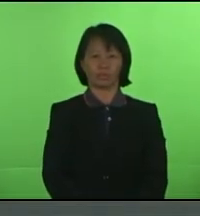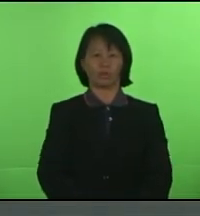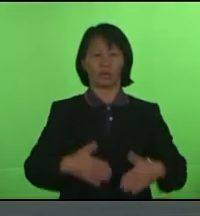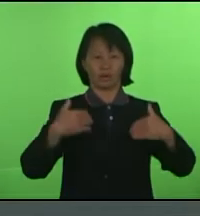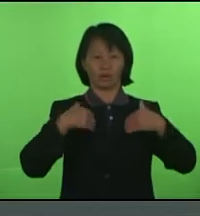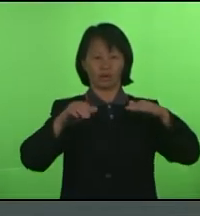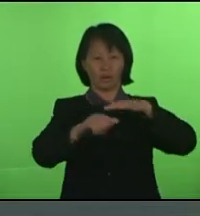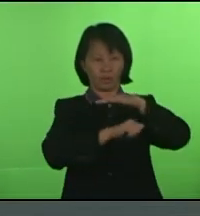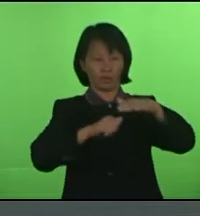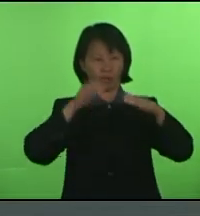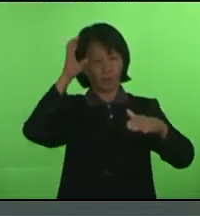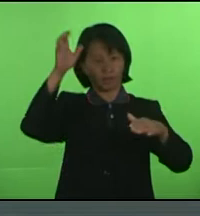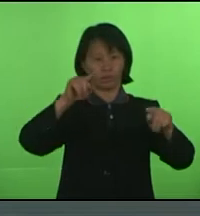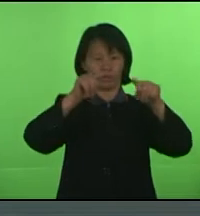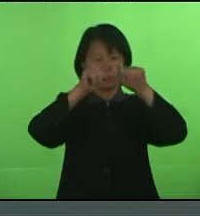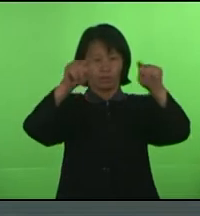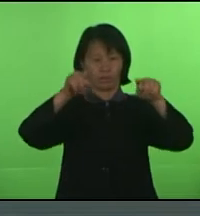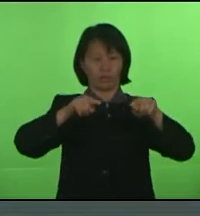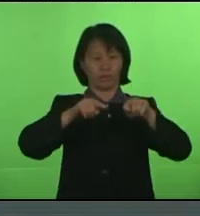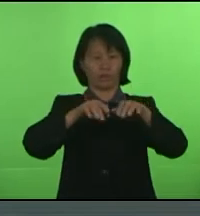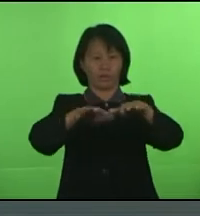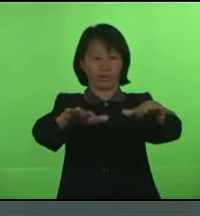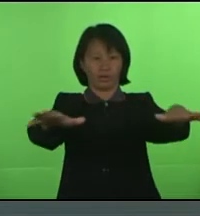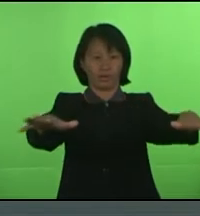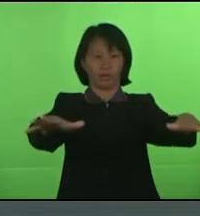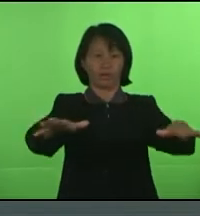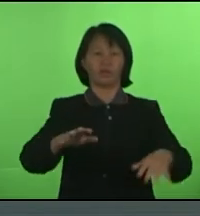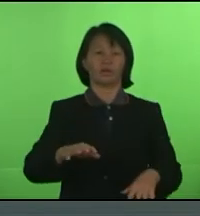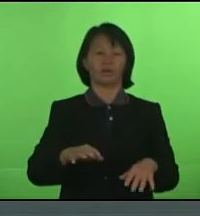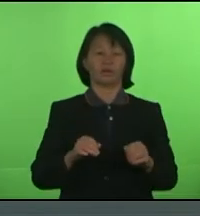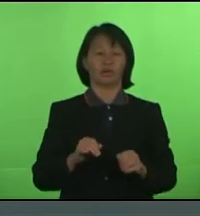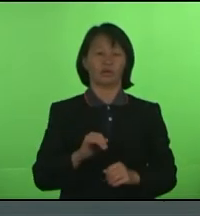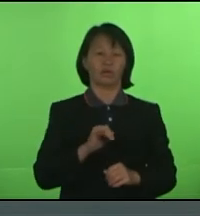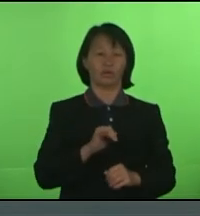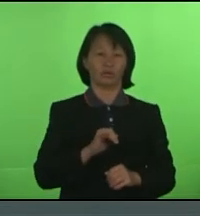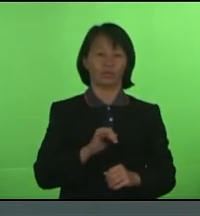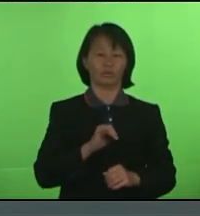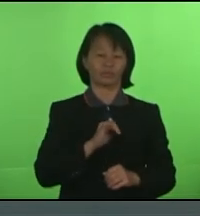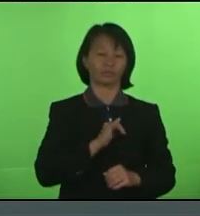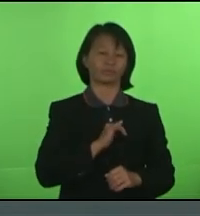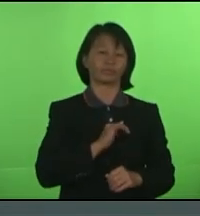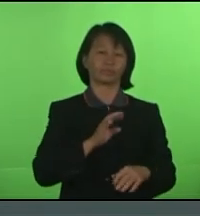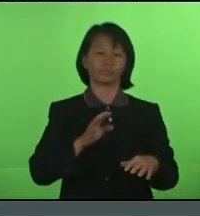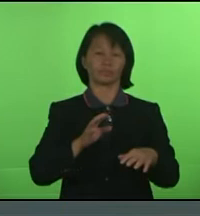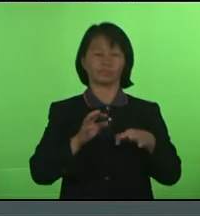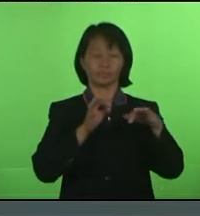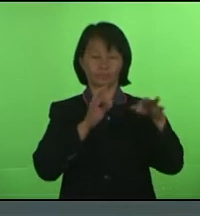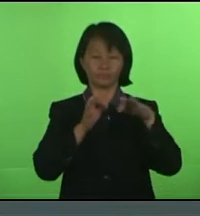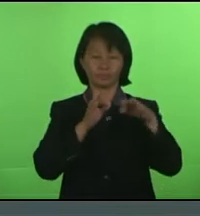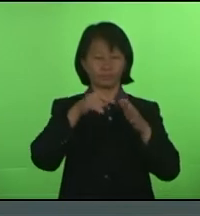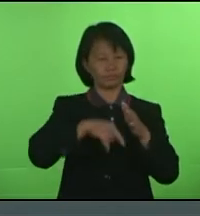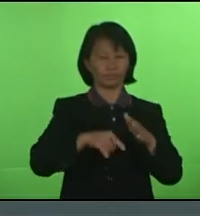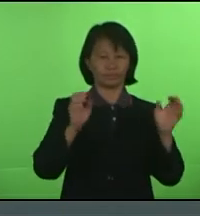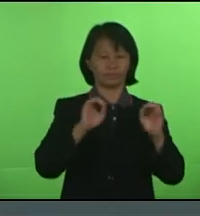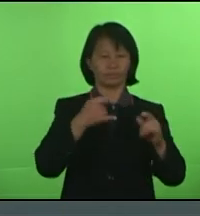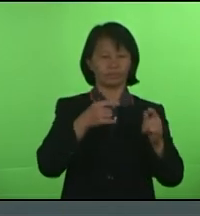Right. Then you have basic concept of internet. For this, I will not at all go into the nitty-gritty of it. I